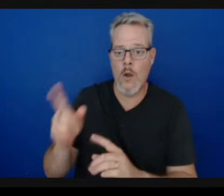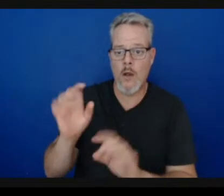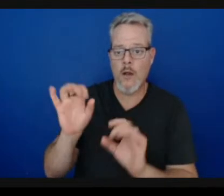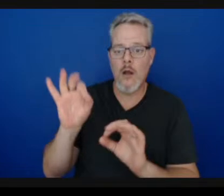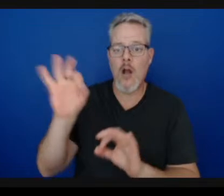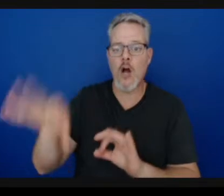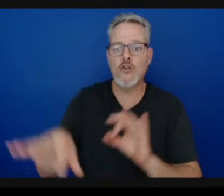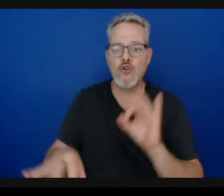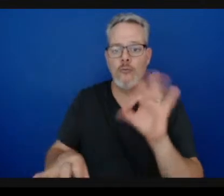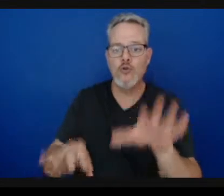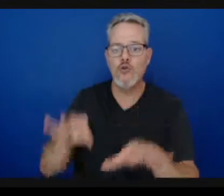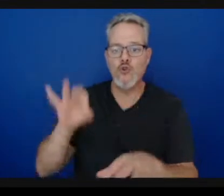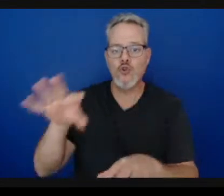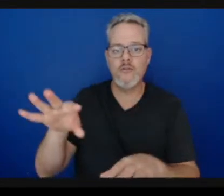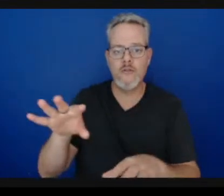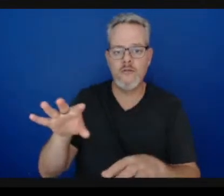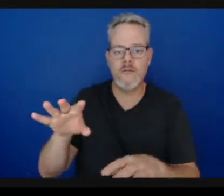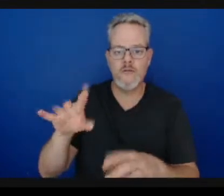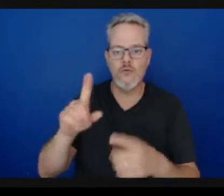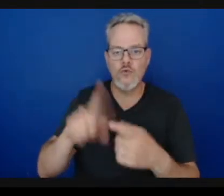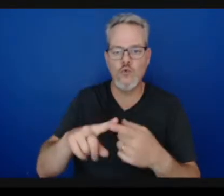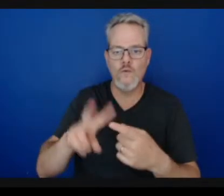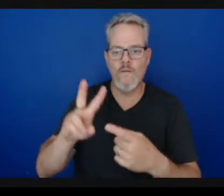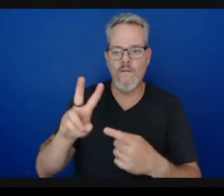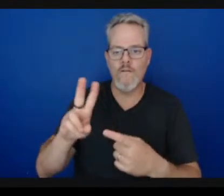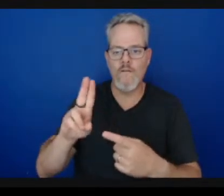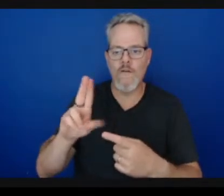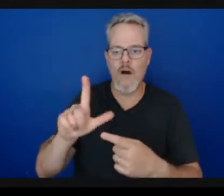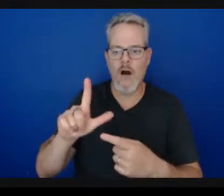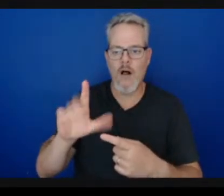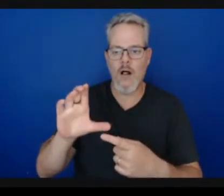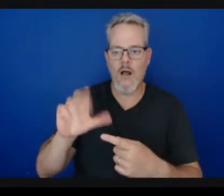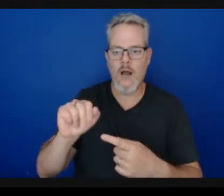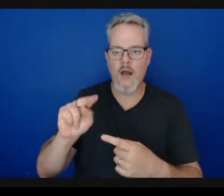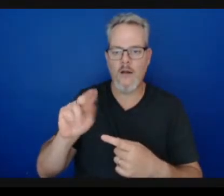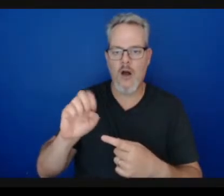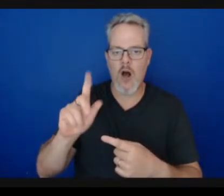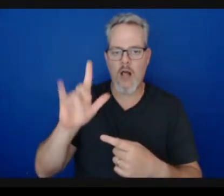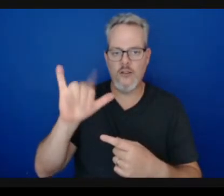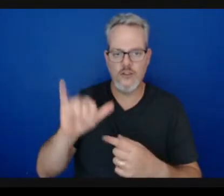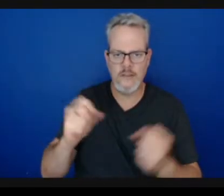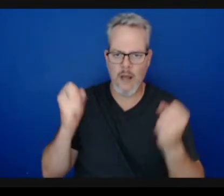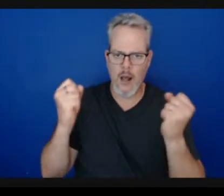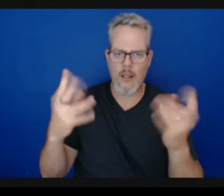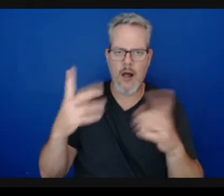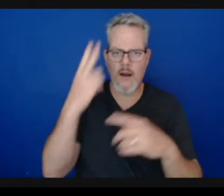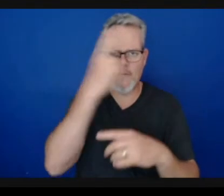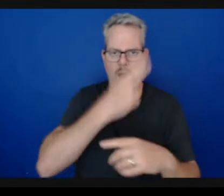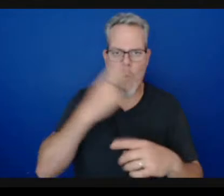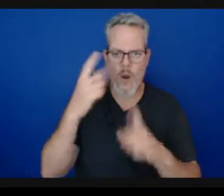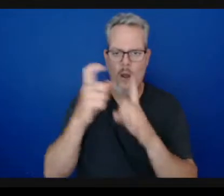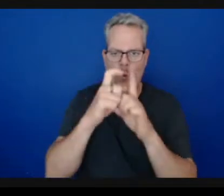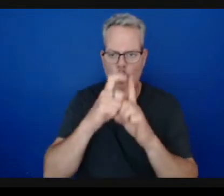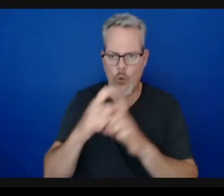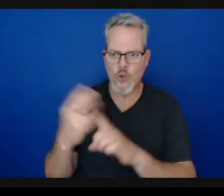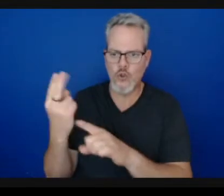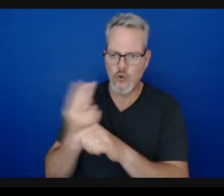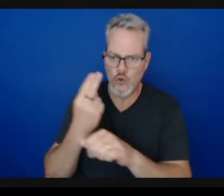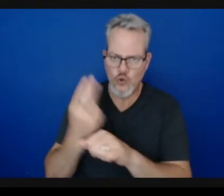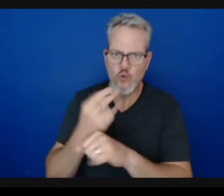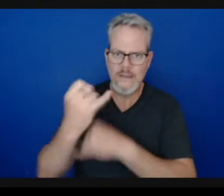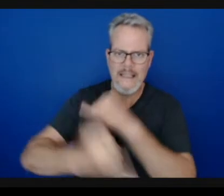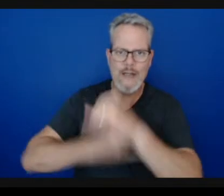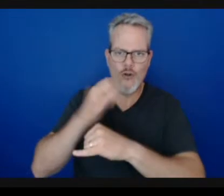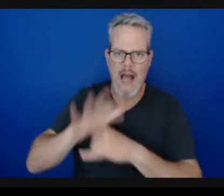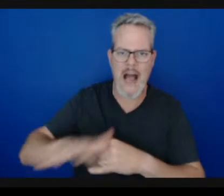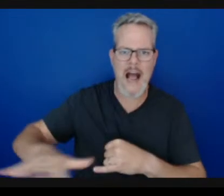Hawaii to volcanology. There are many Hawaiian words that are used internationally to describe volcanoes, like